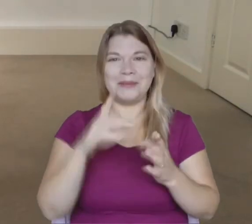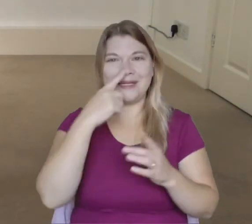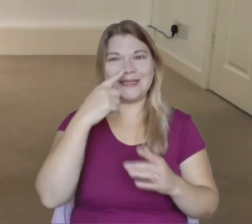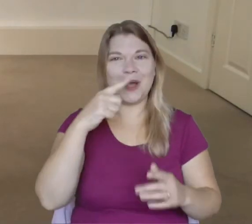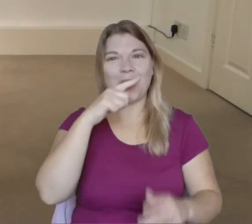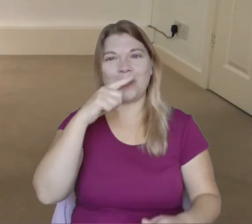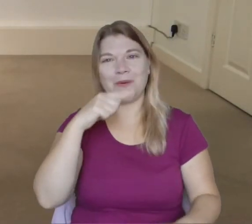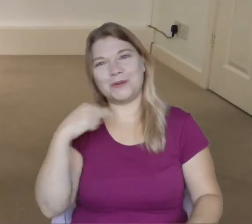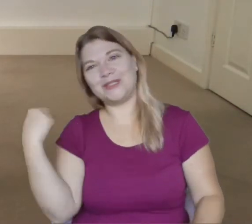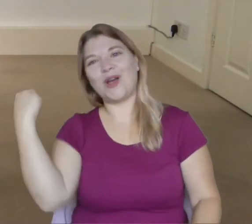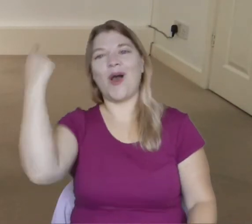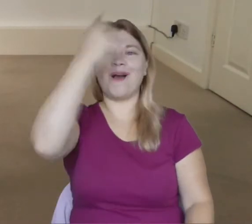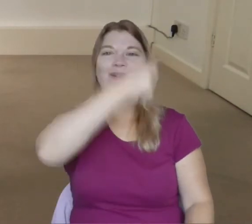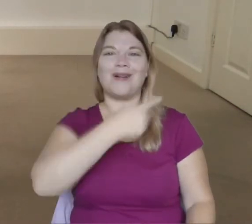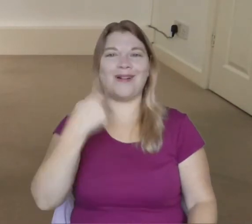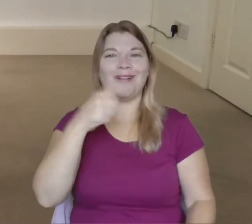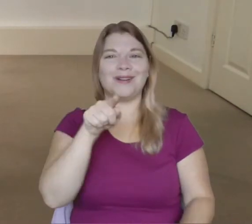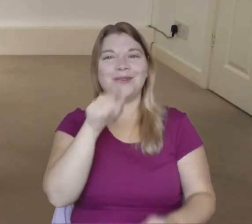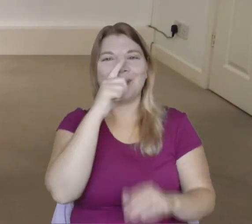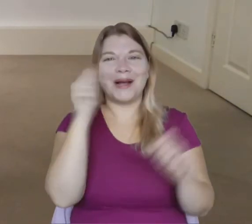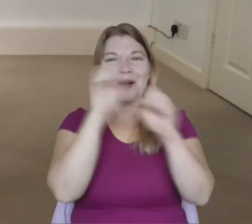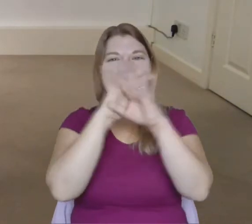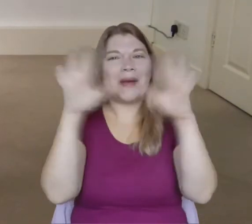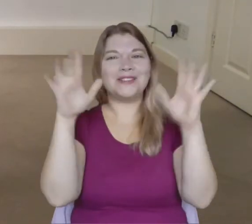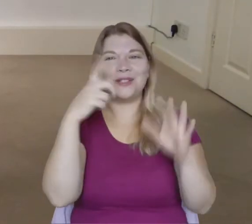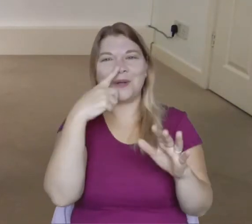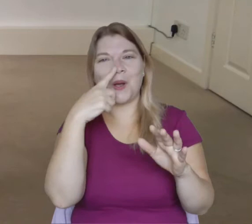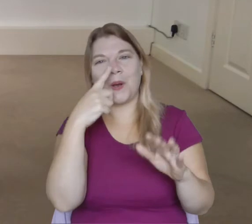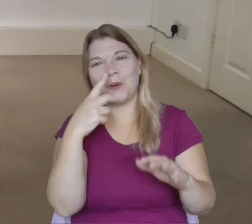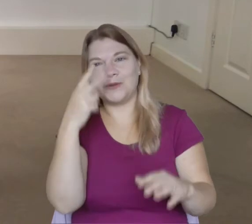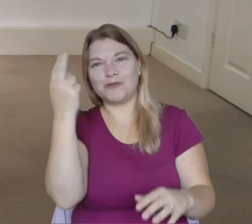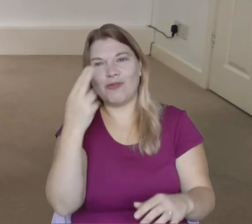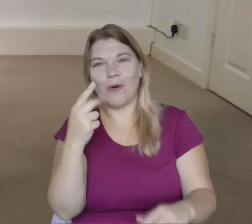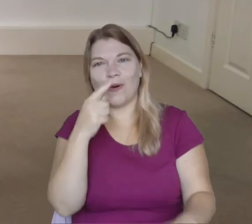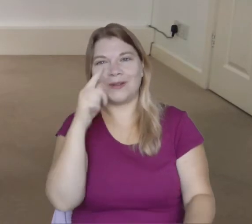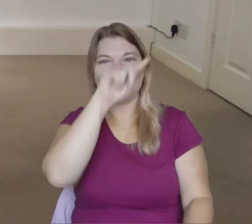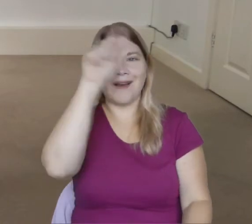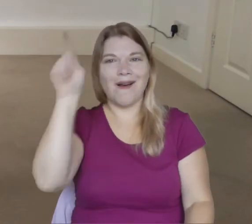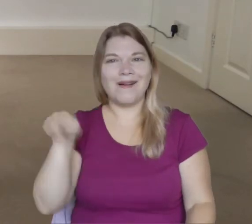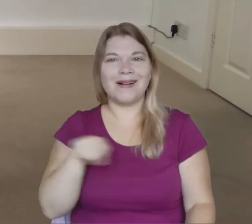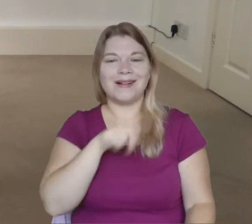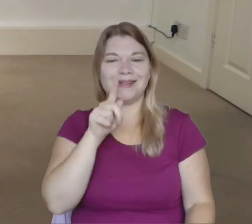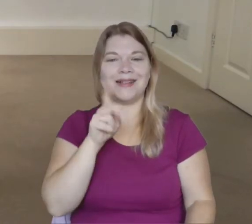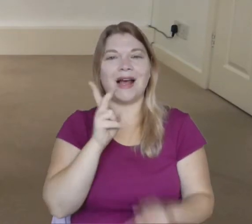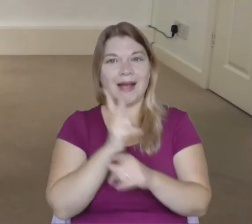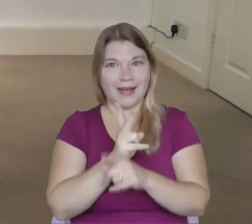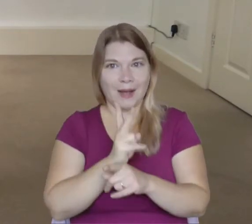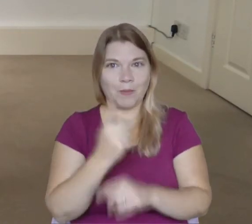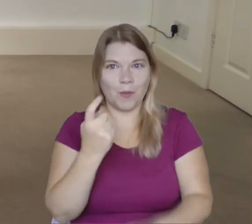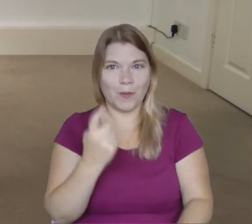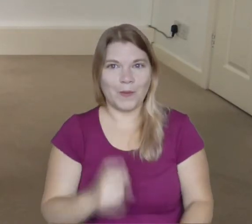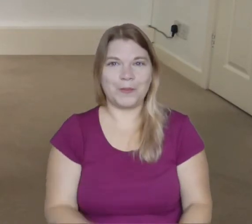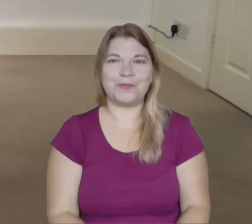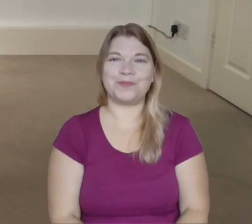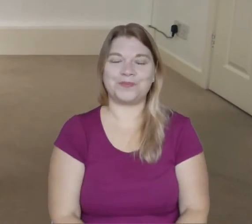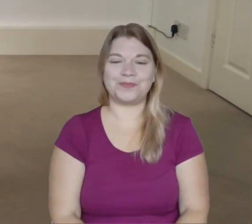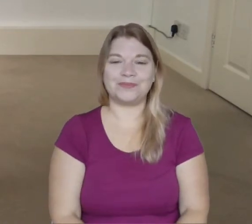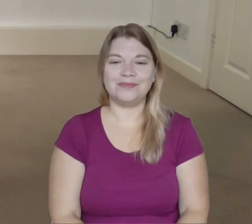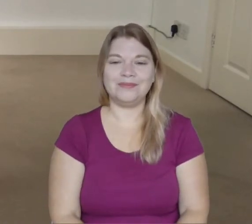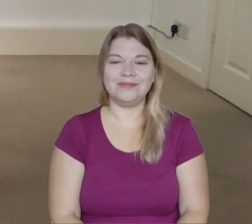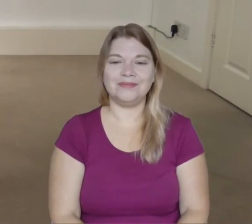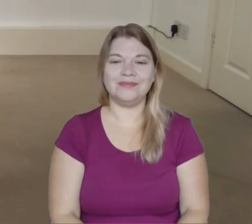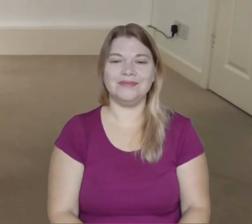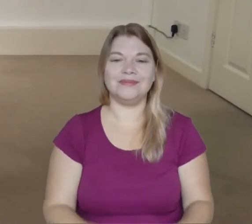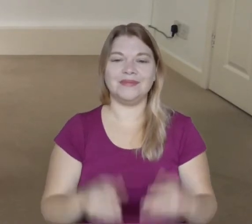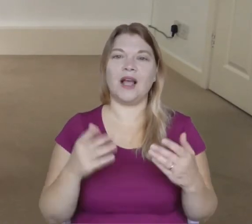you do that one more time, you can sort of imagine that you're drawing a circle with a pencil on your nose as you do that. And we're going to